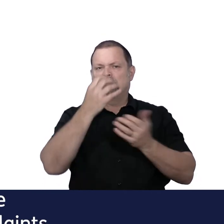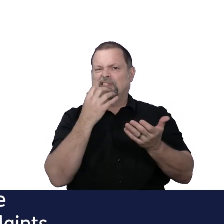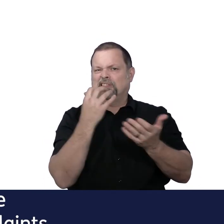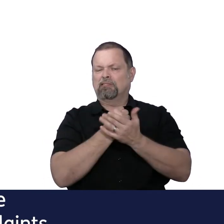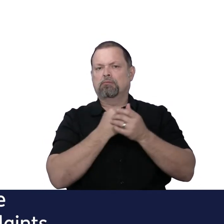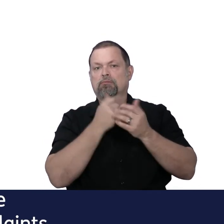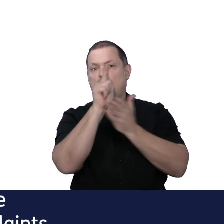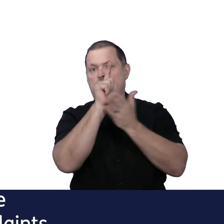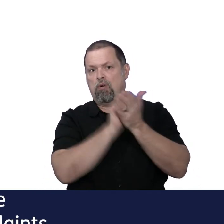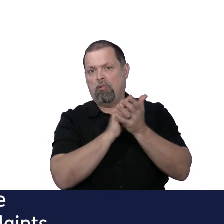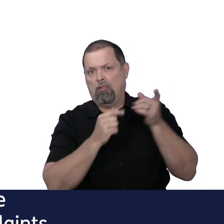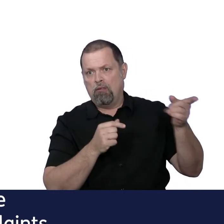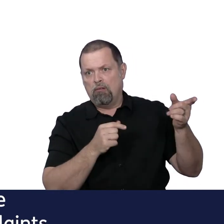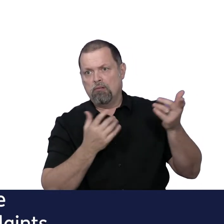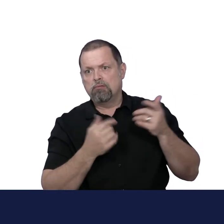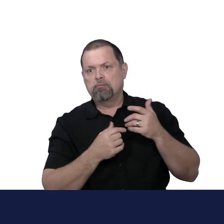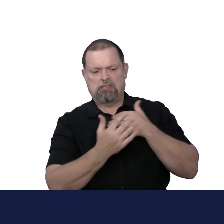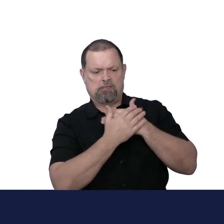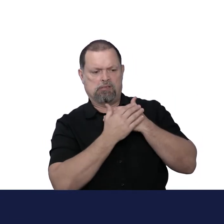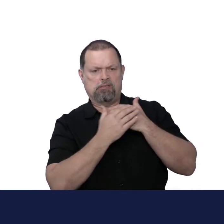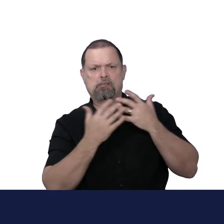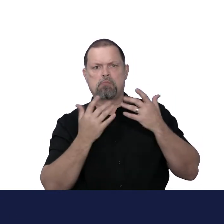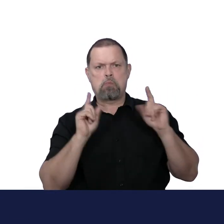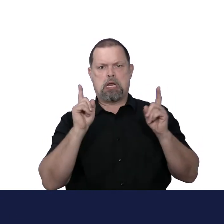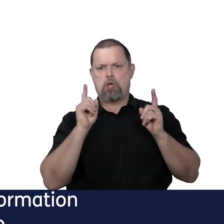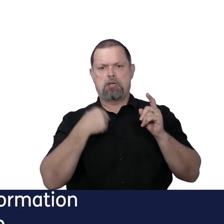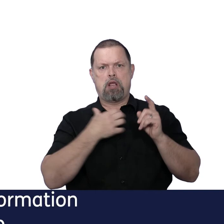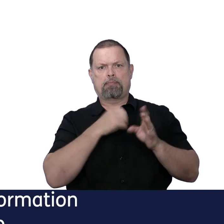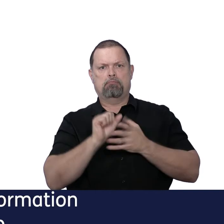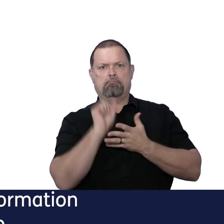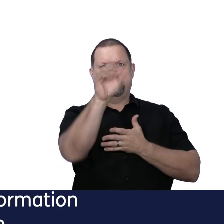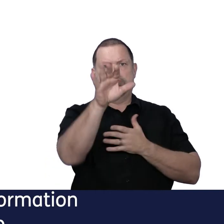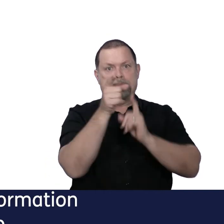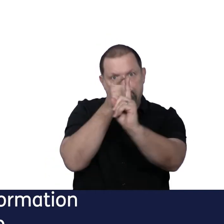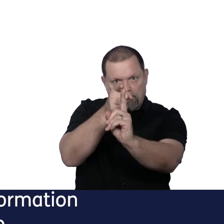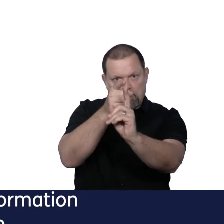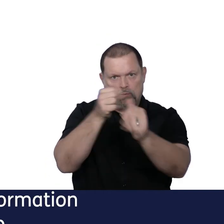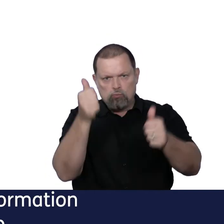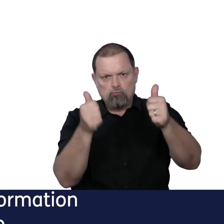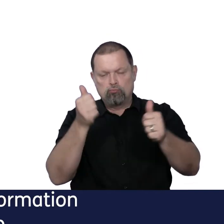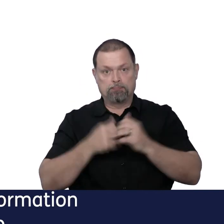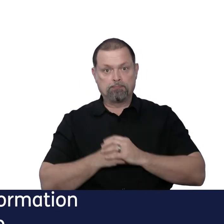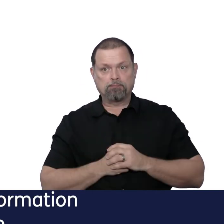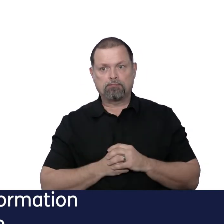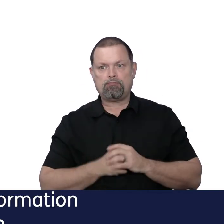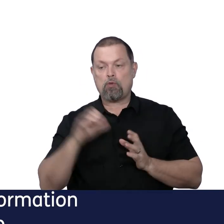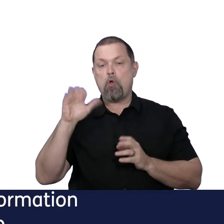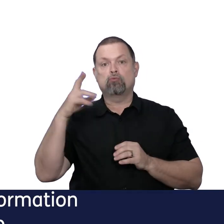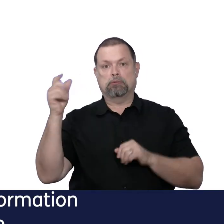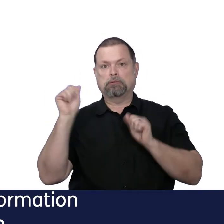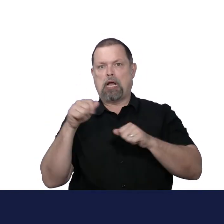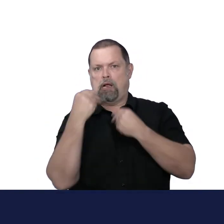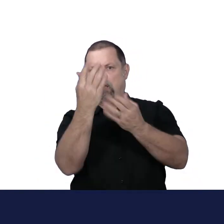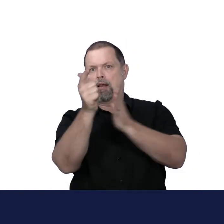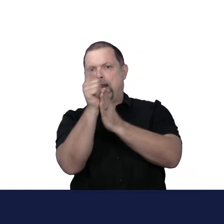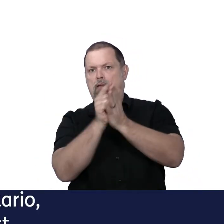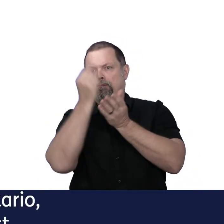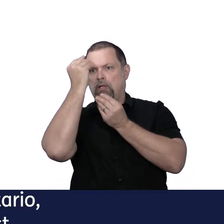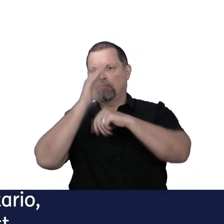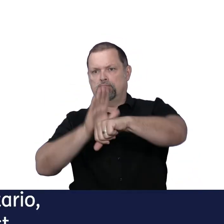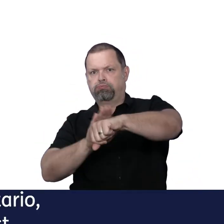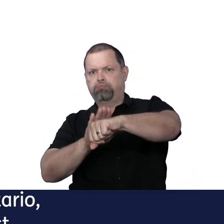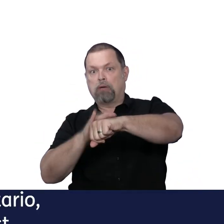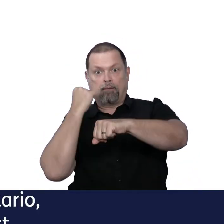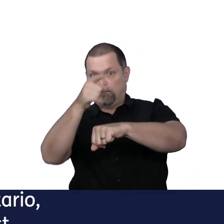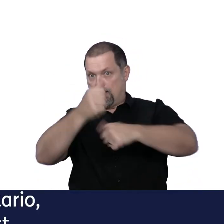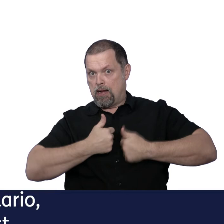them decide where to file their complaints. Arch can give you legal information if you live in Ontario. If